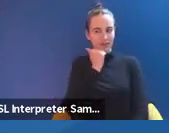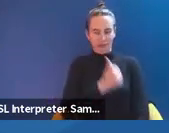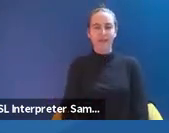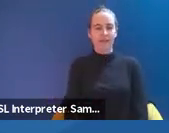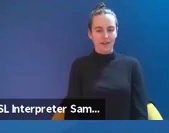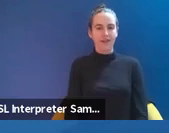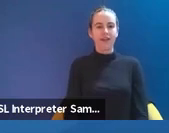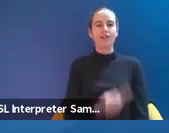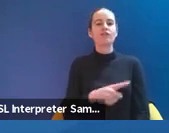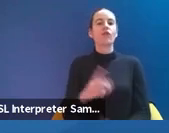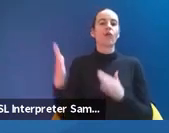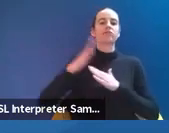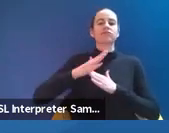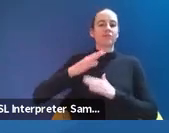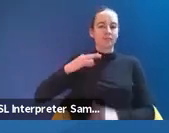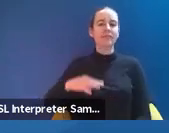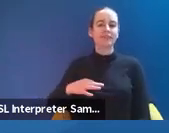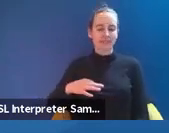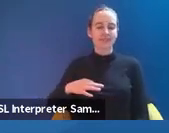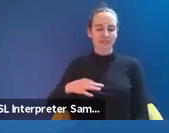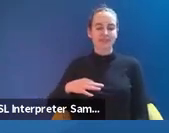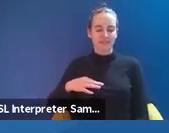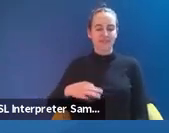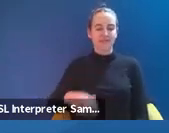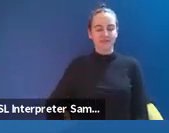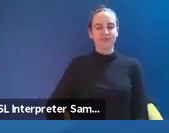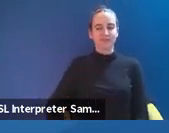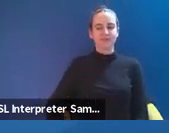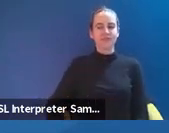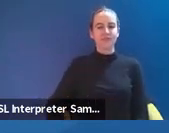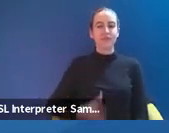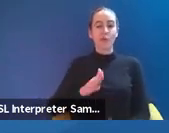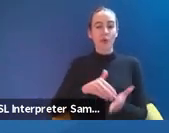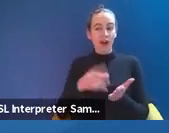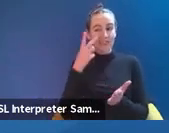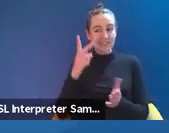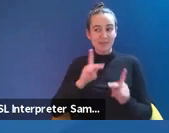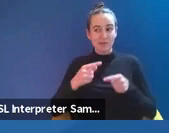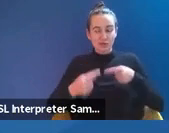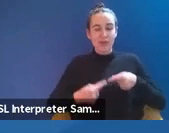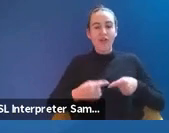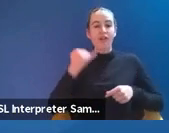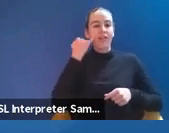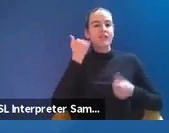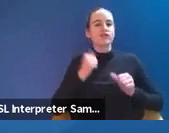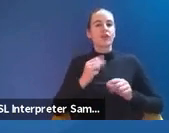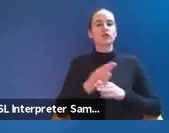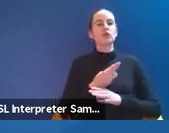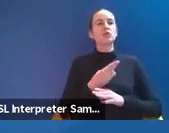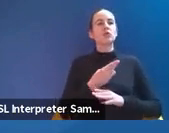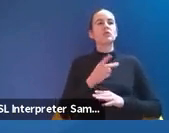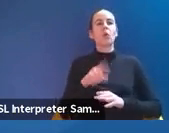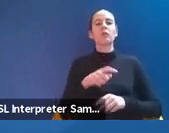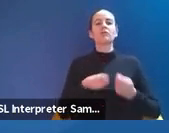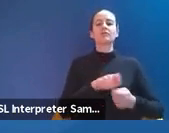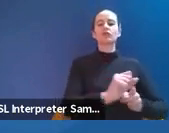get the most benefit out of it. And so one place that we see patients struggle is if they're trying to use them situationally, because the brain